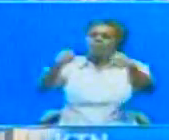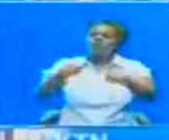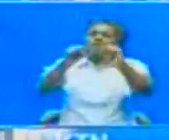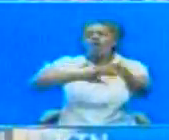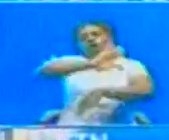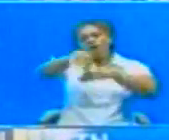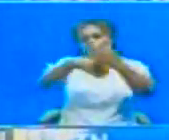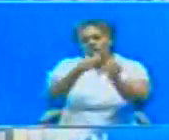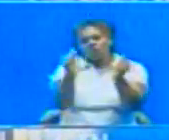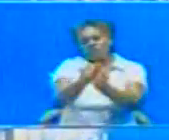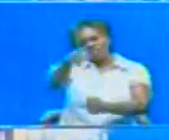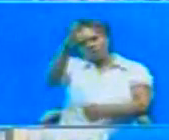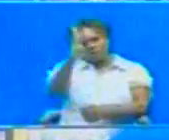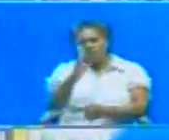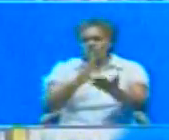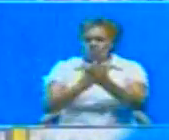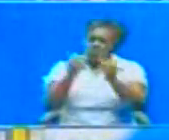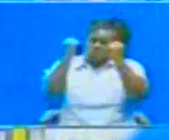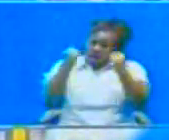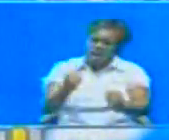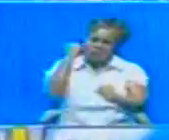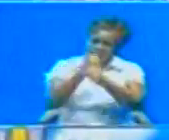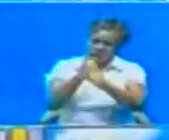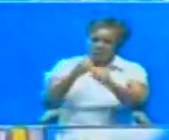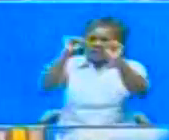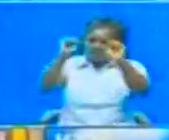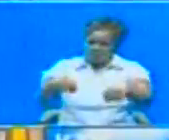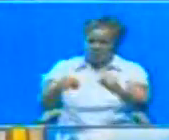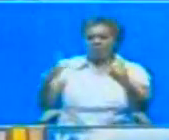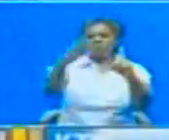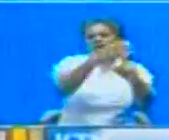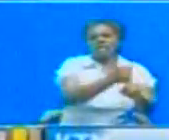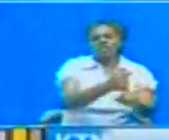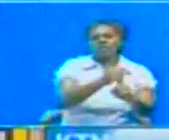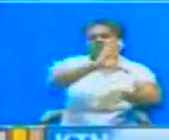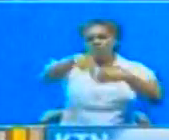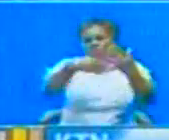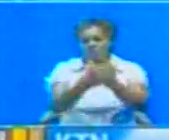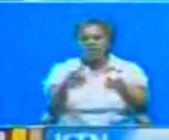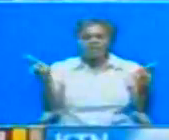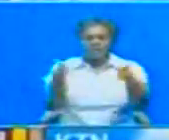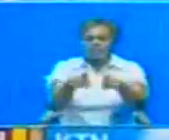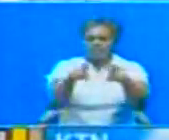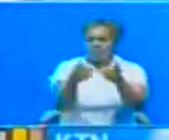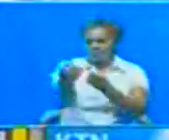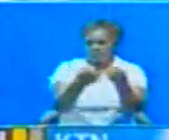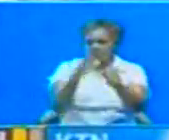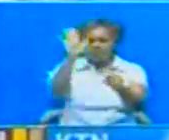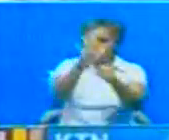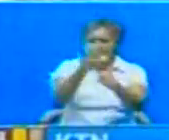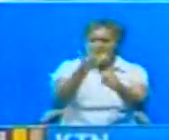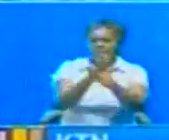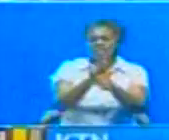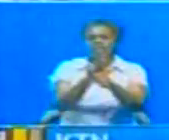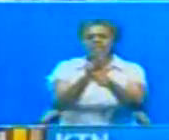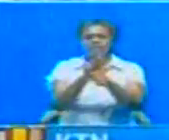God, everything is possible. And through hard work, you can achieve all the goals you want. The jubilation may have attracted many, with the